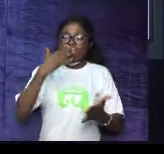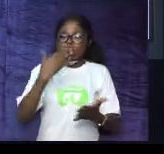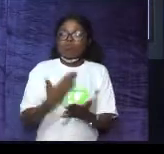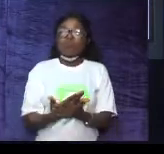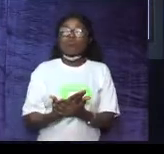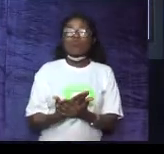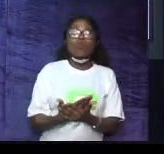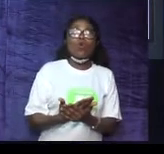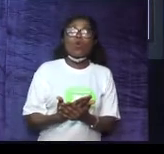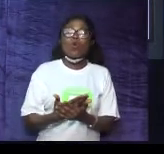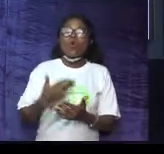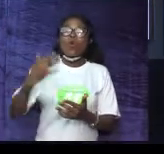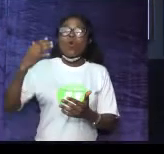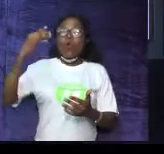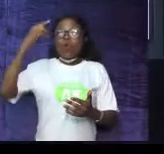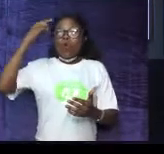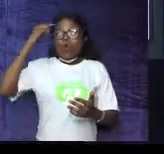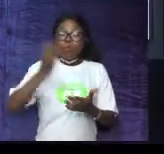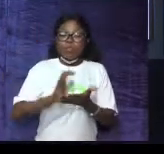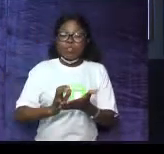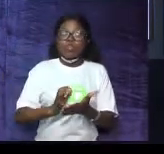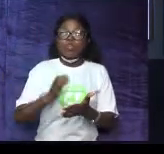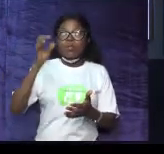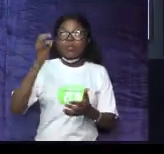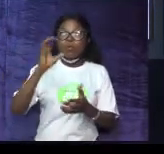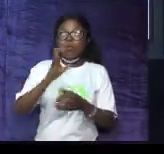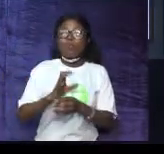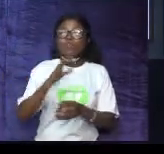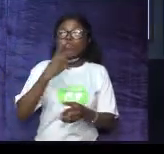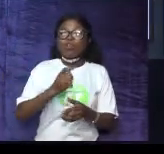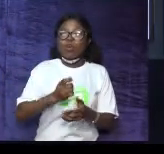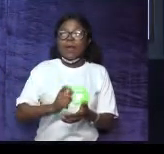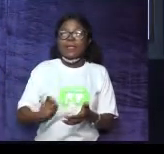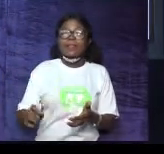write a good composition about your school.